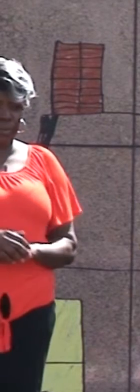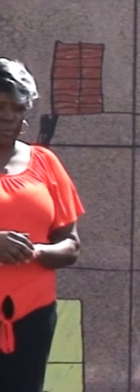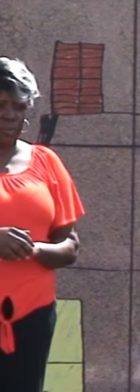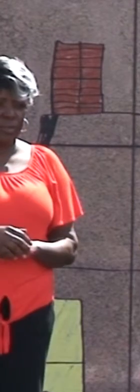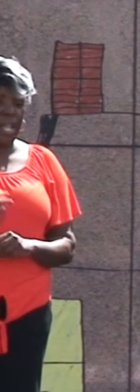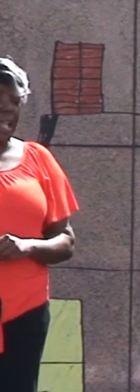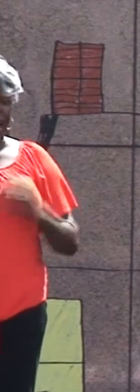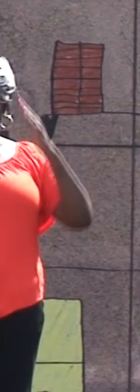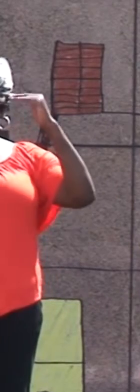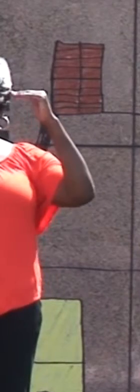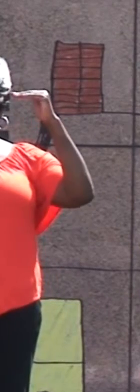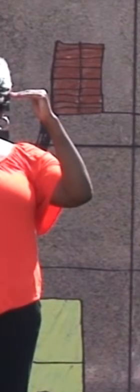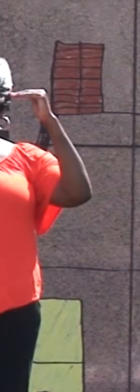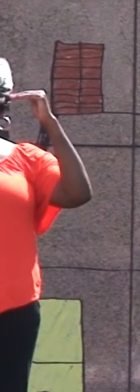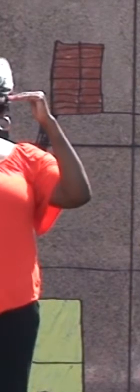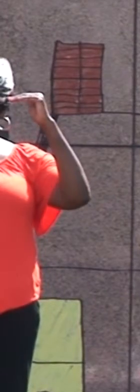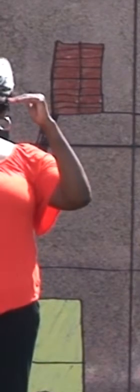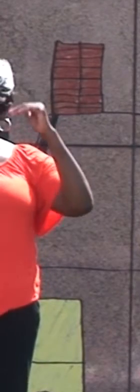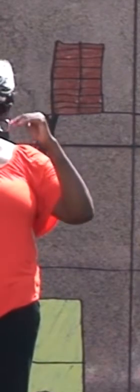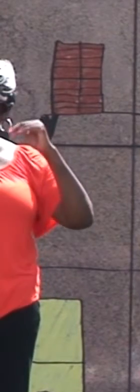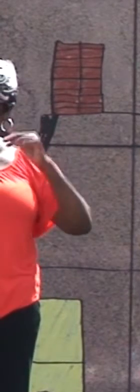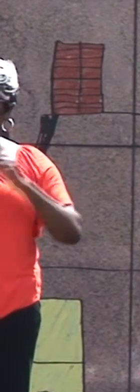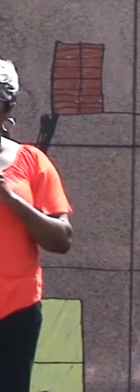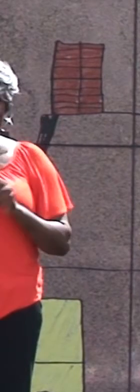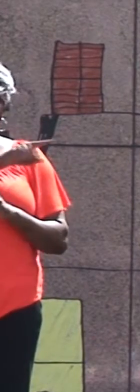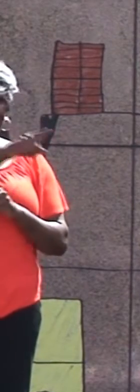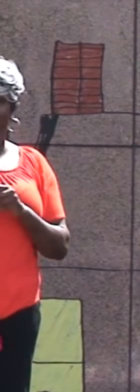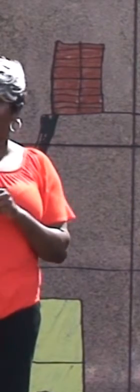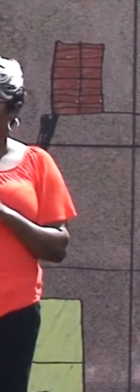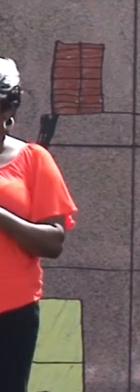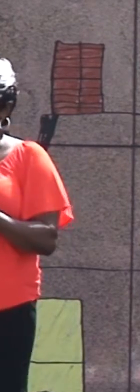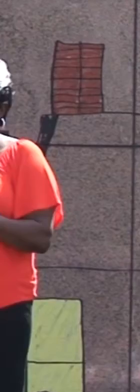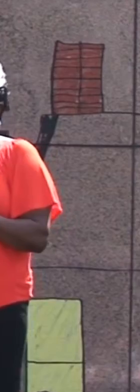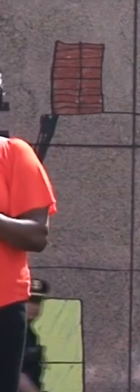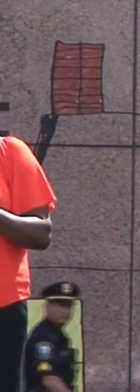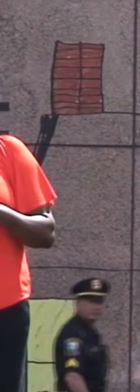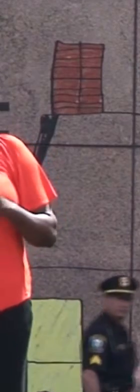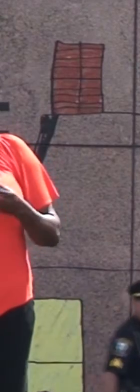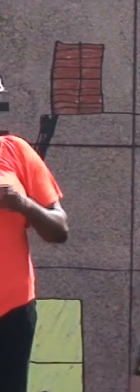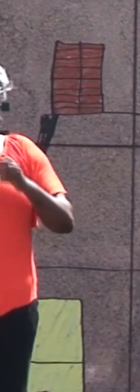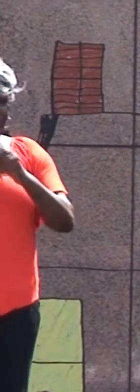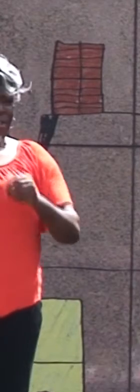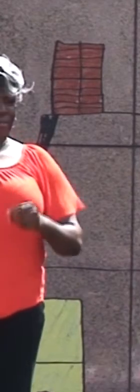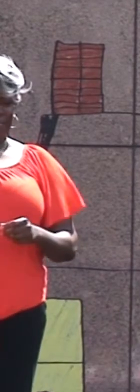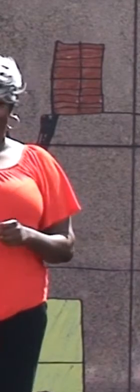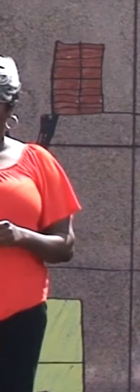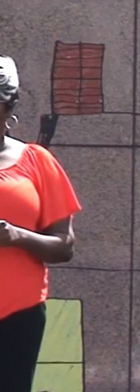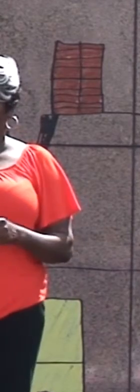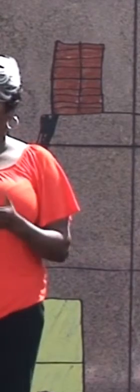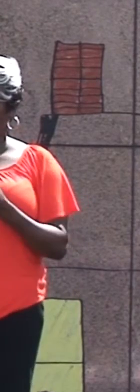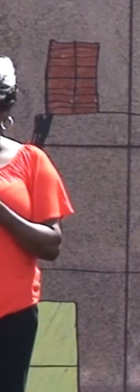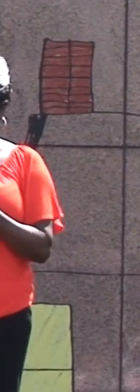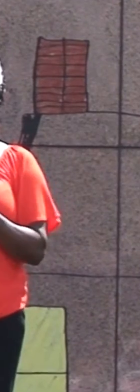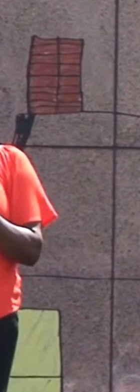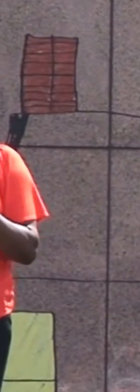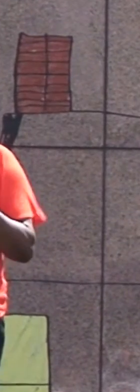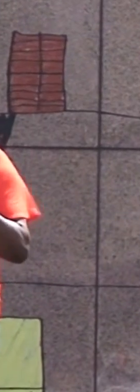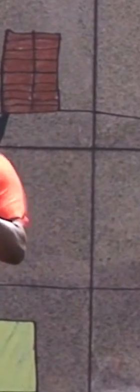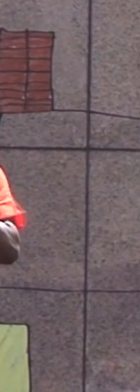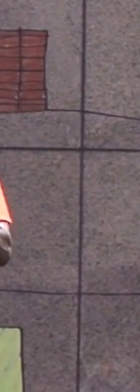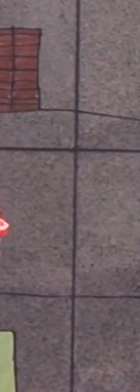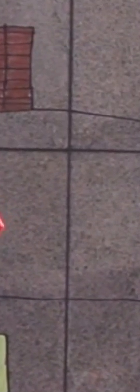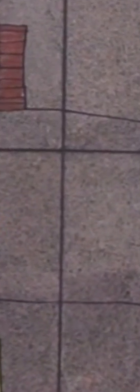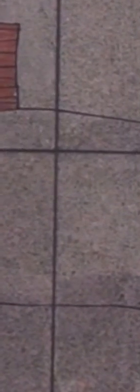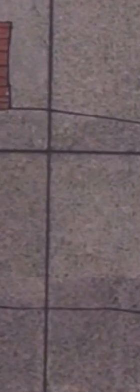I'm hoping that you will join me and to bring changes to our government